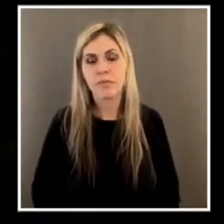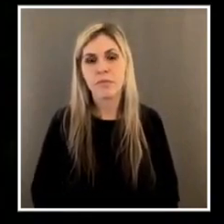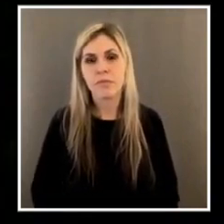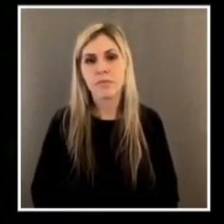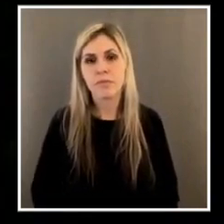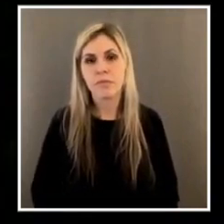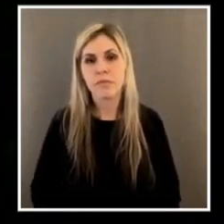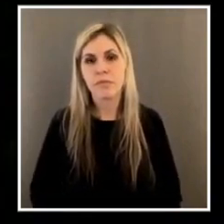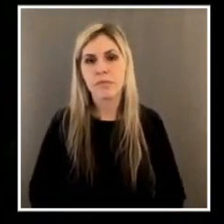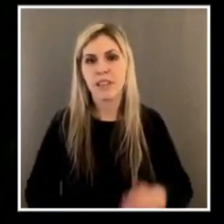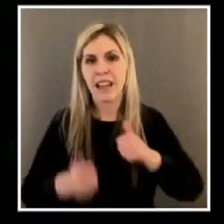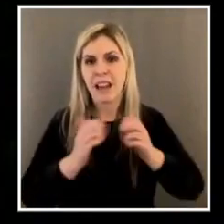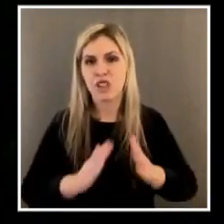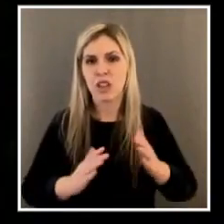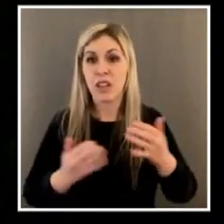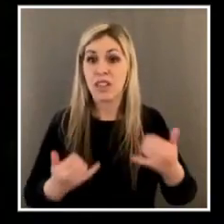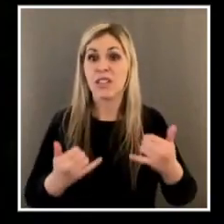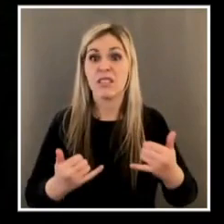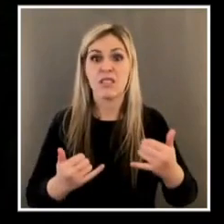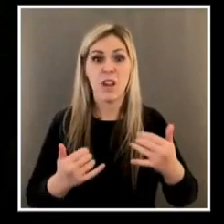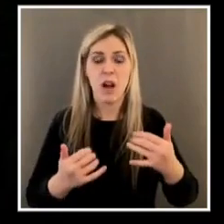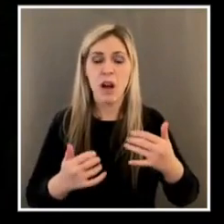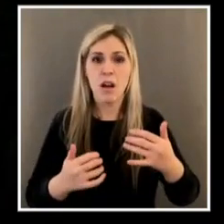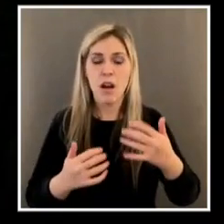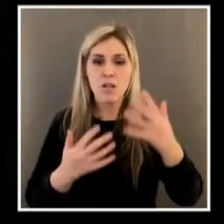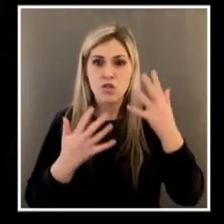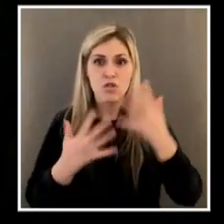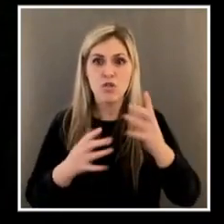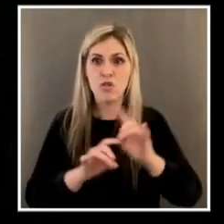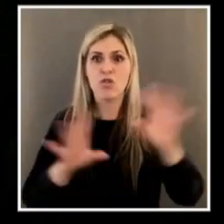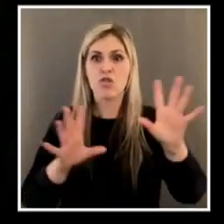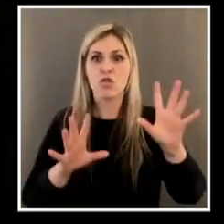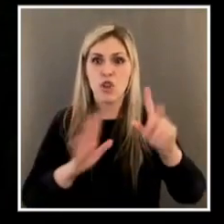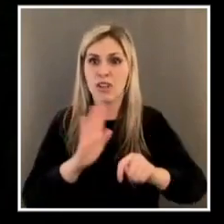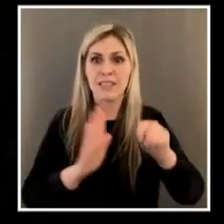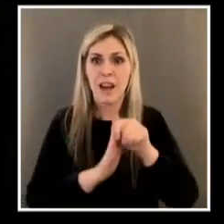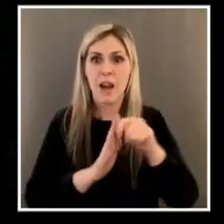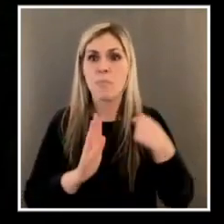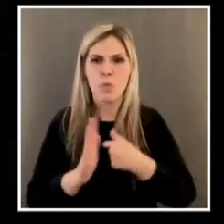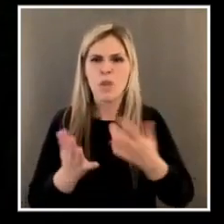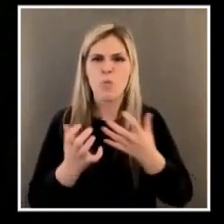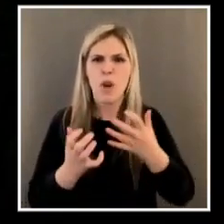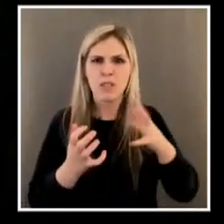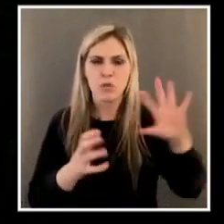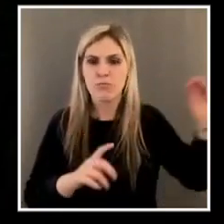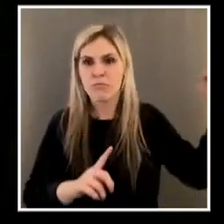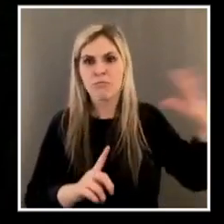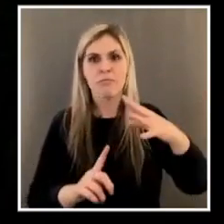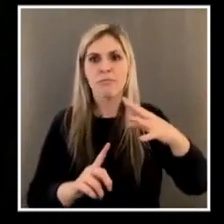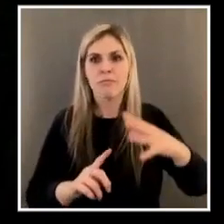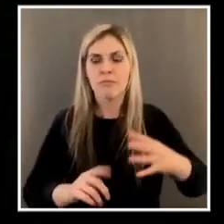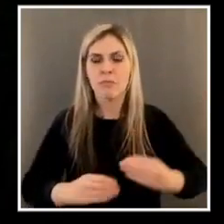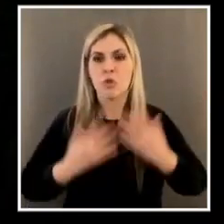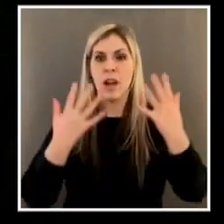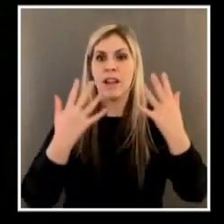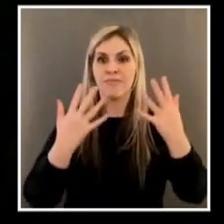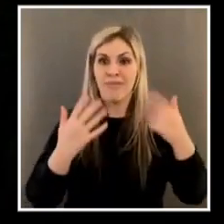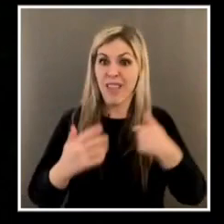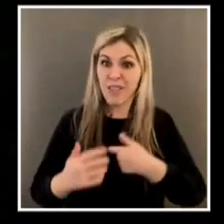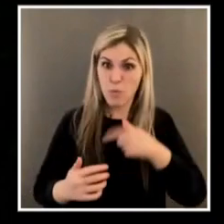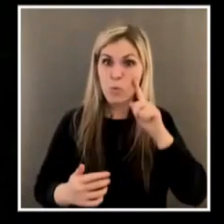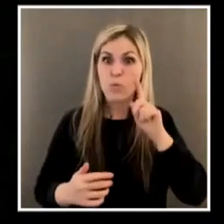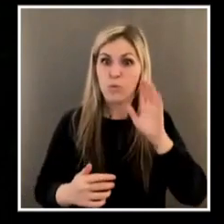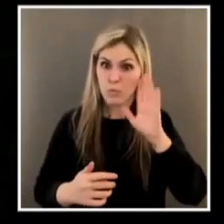This is a dark time, but we're going to bring light to this dark. That's what we're going to do, right